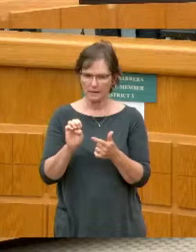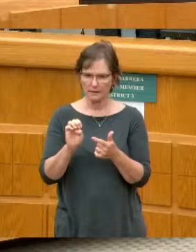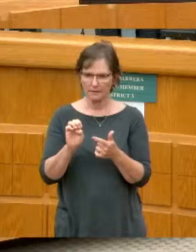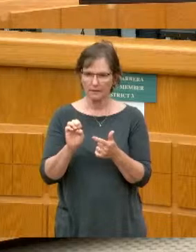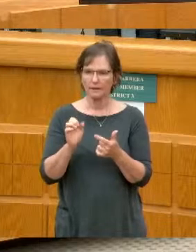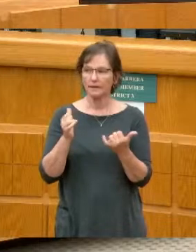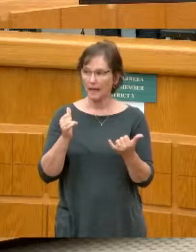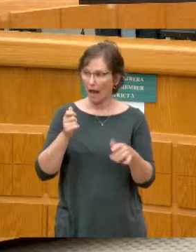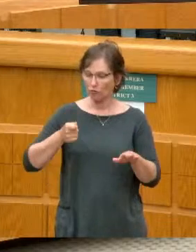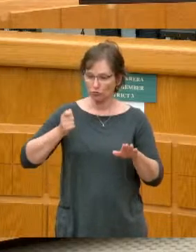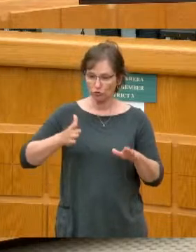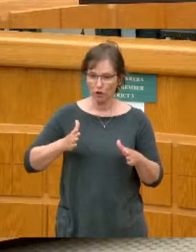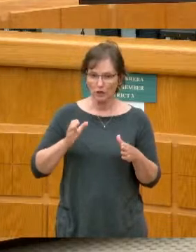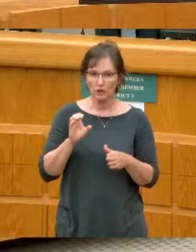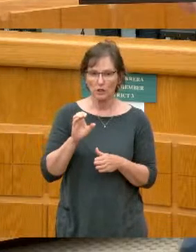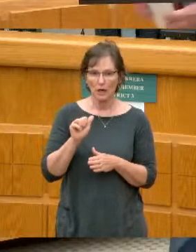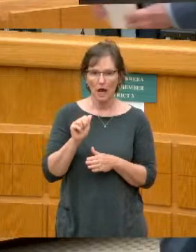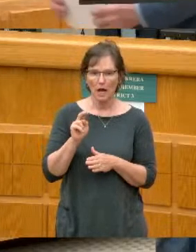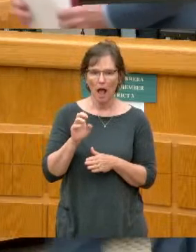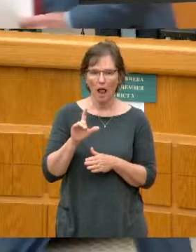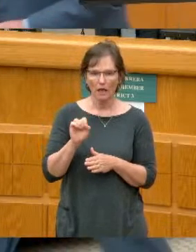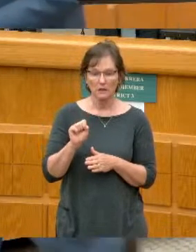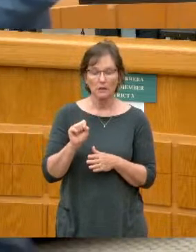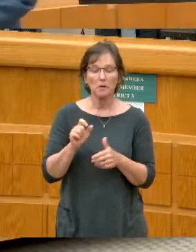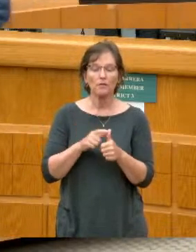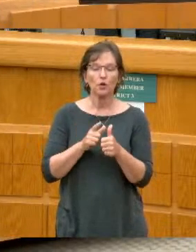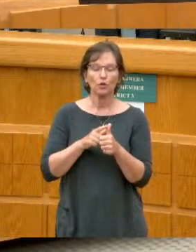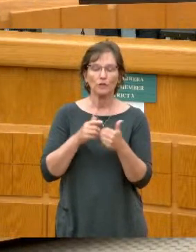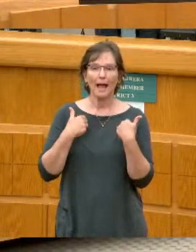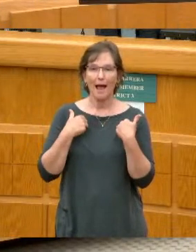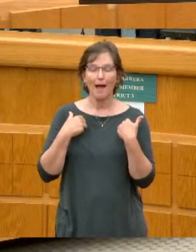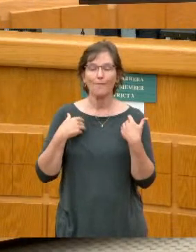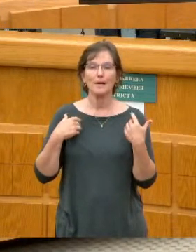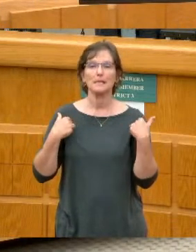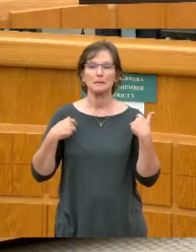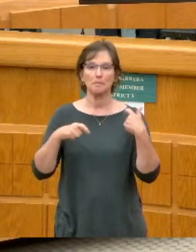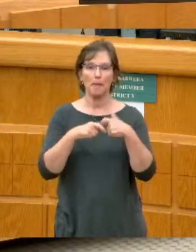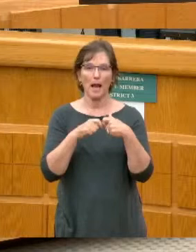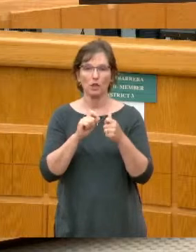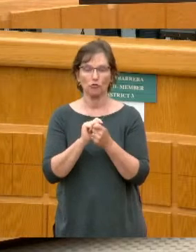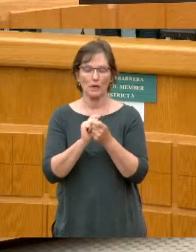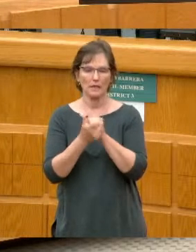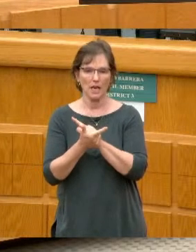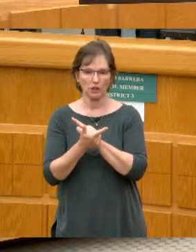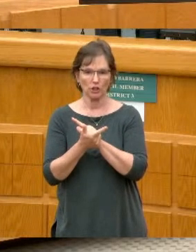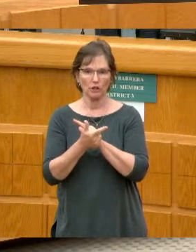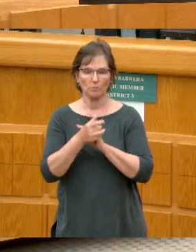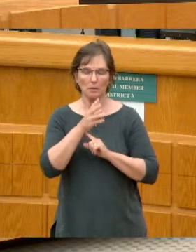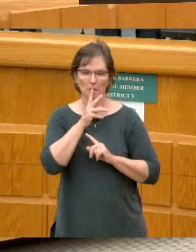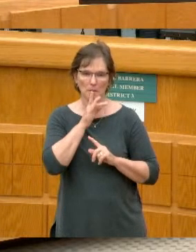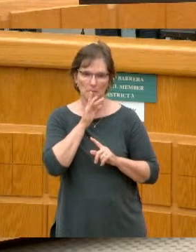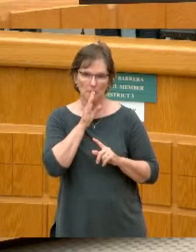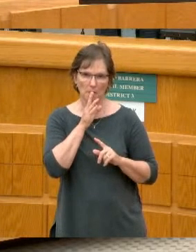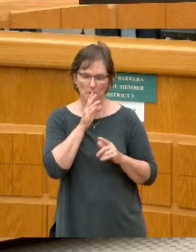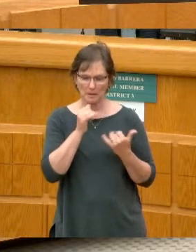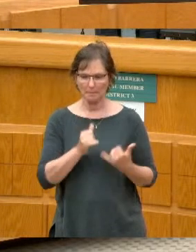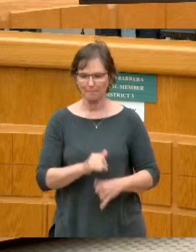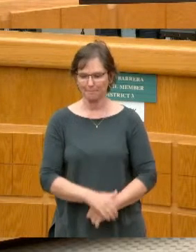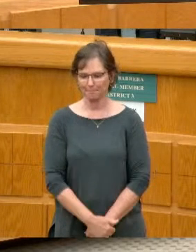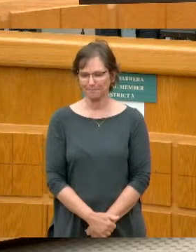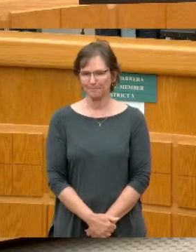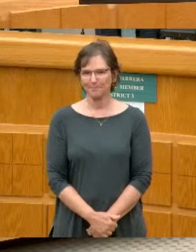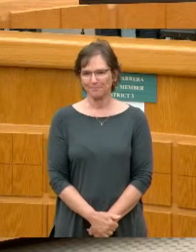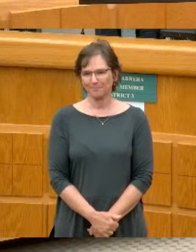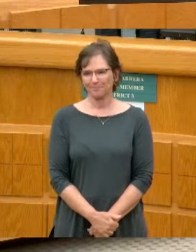on Judge Barbara Canales to come up and share with you some things, and then she then will turn it over